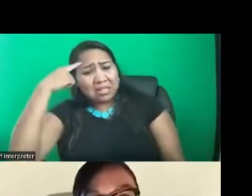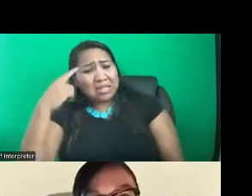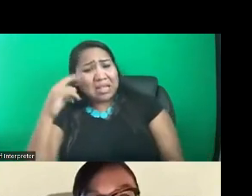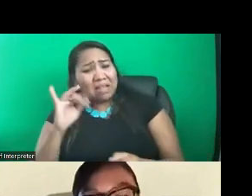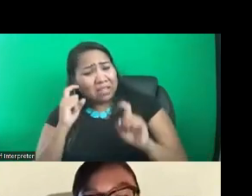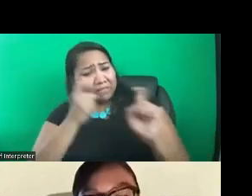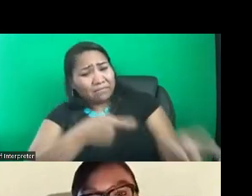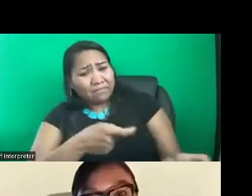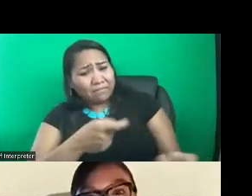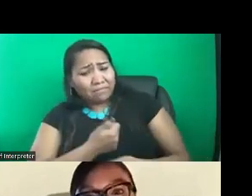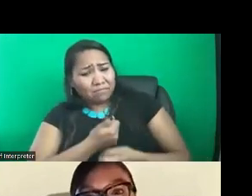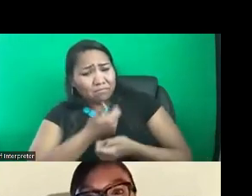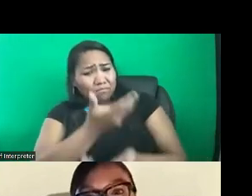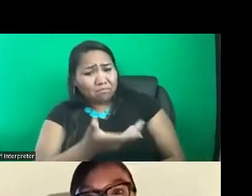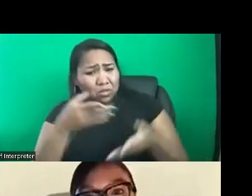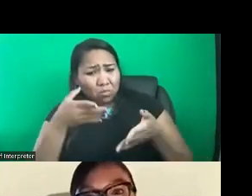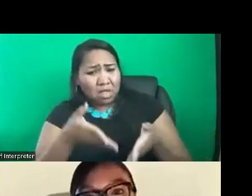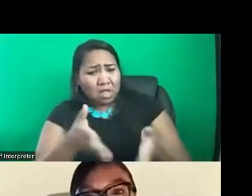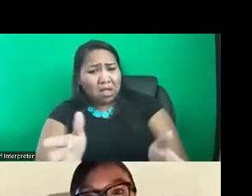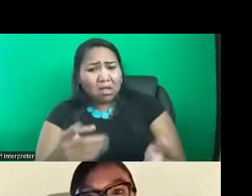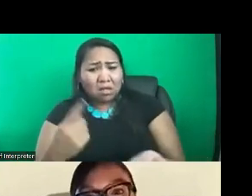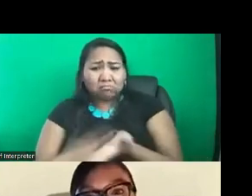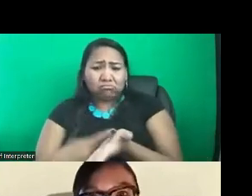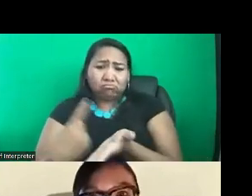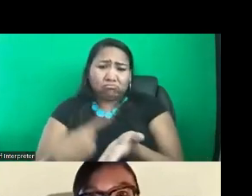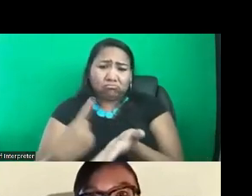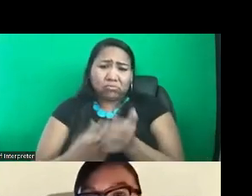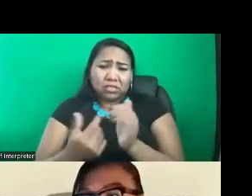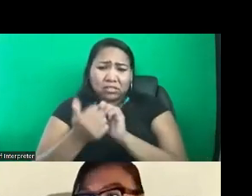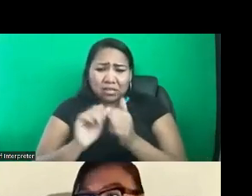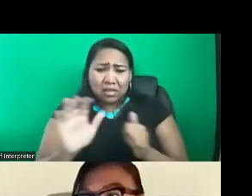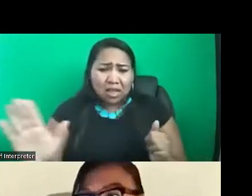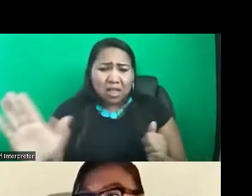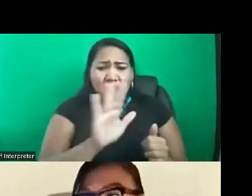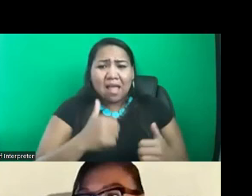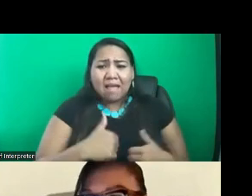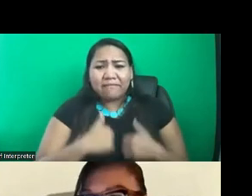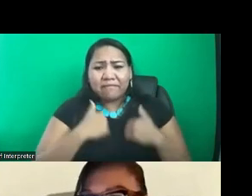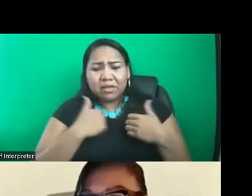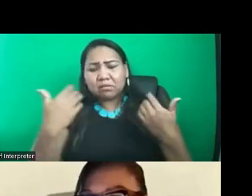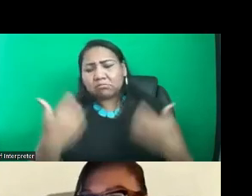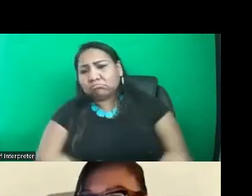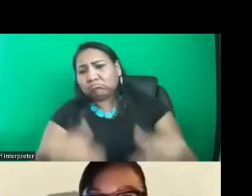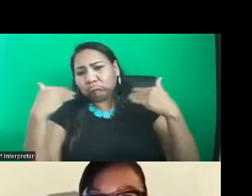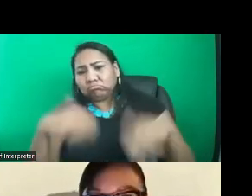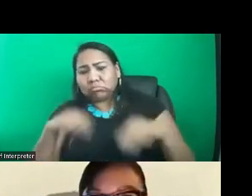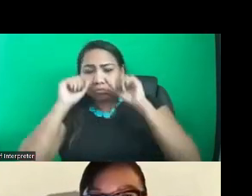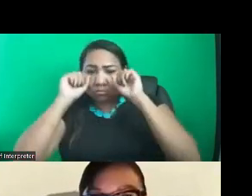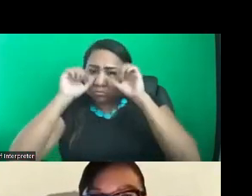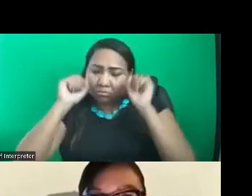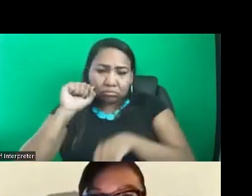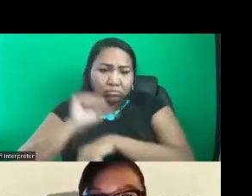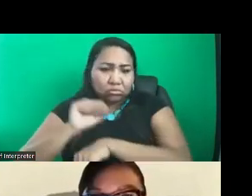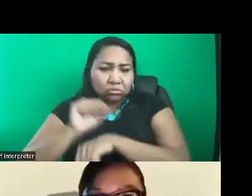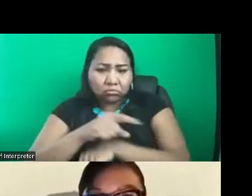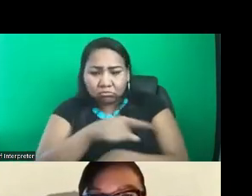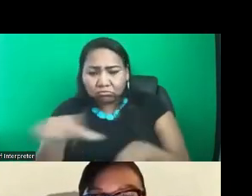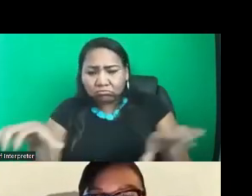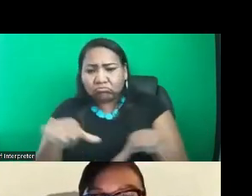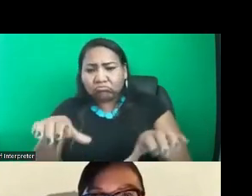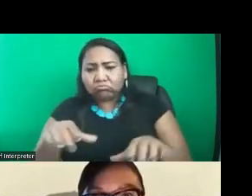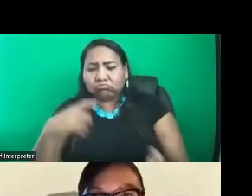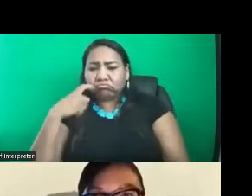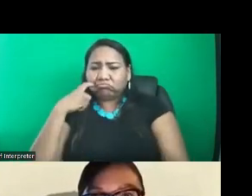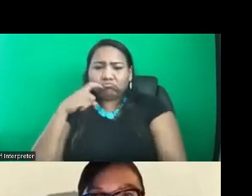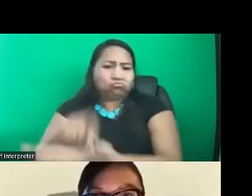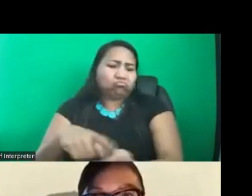them. Amazing, what amazing work you're all doing. So kudos to the team. And